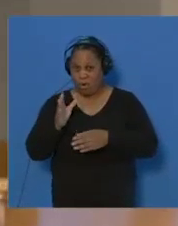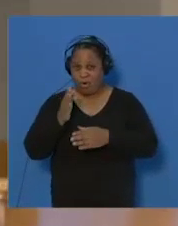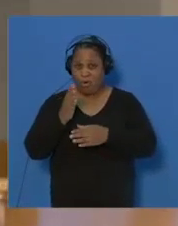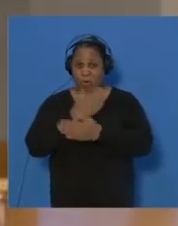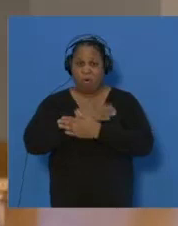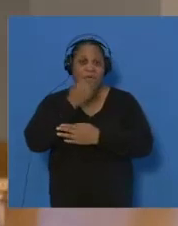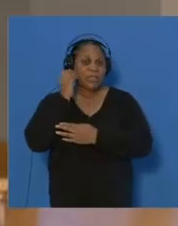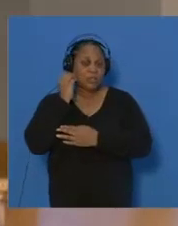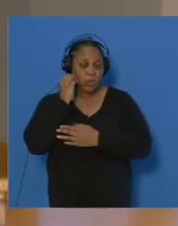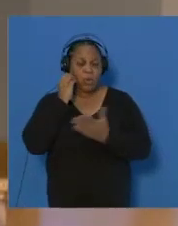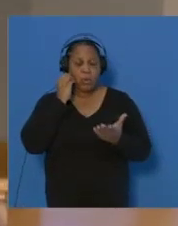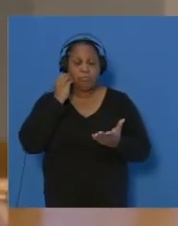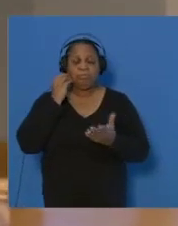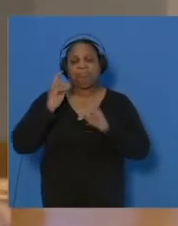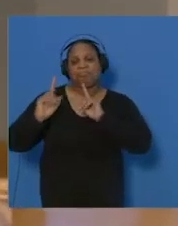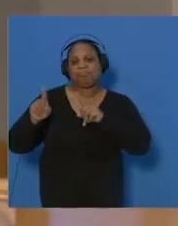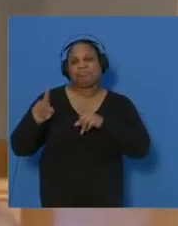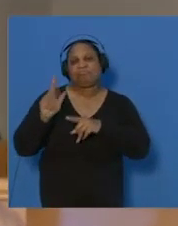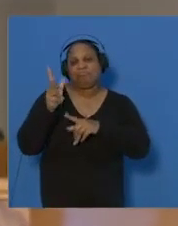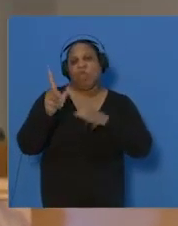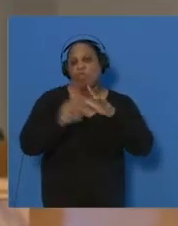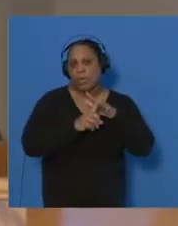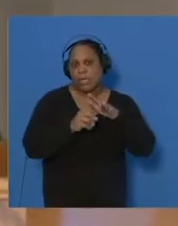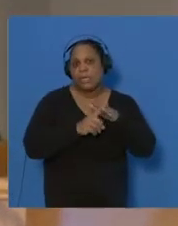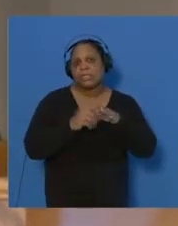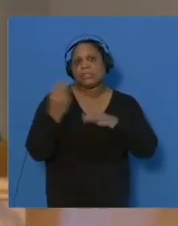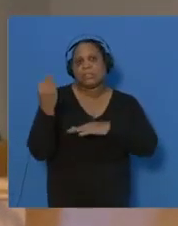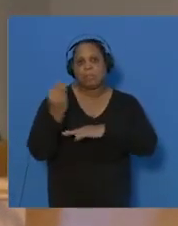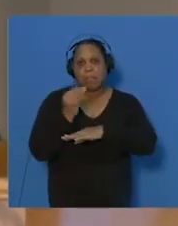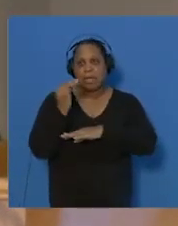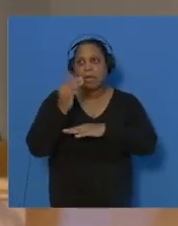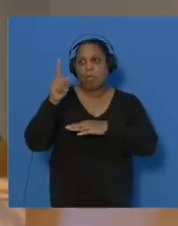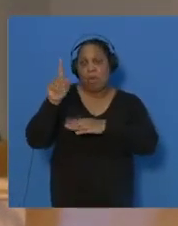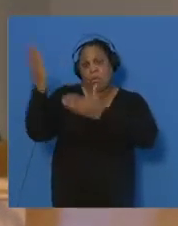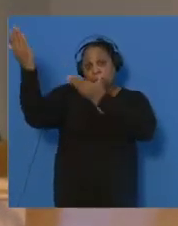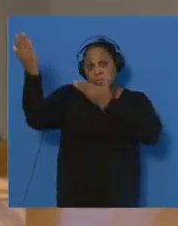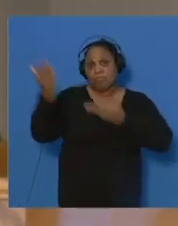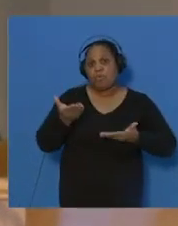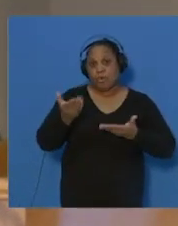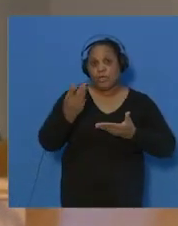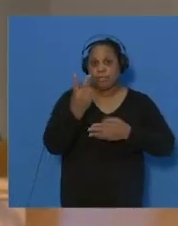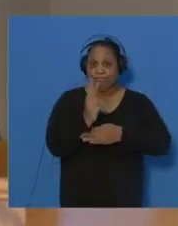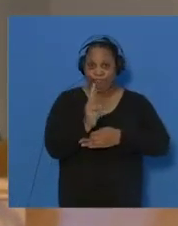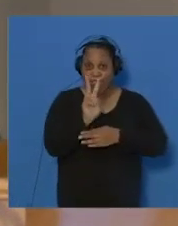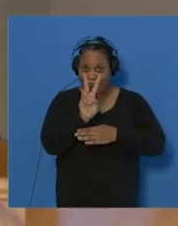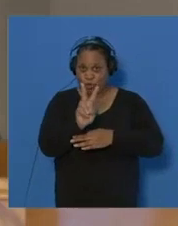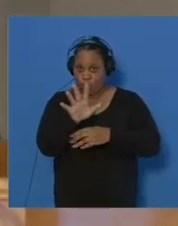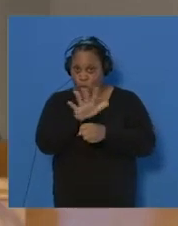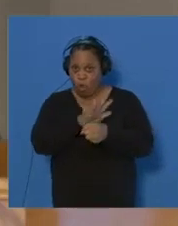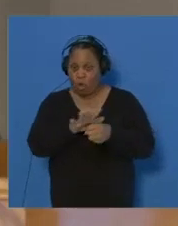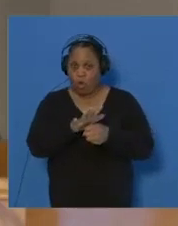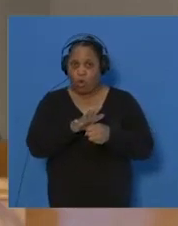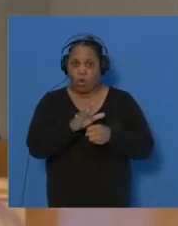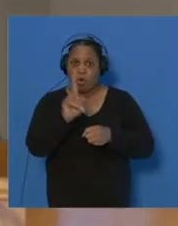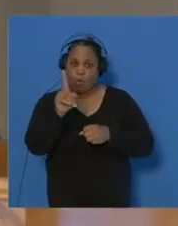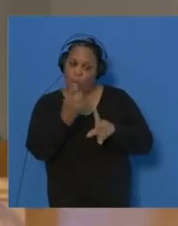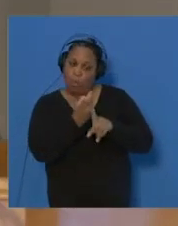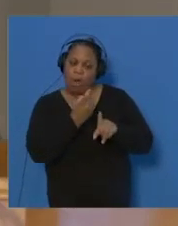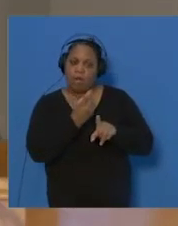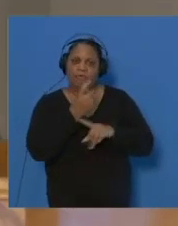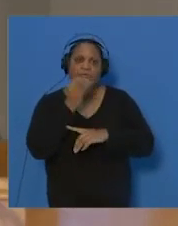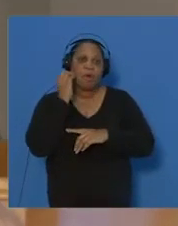There were 3 cases that were reported since Monday. 1 was imported, 2 were local transmission, 1 via home,